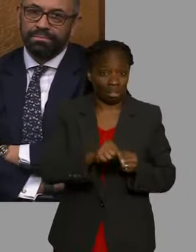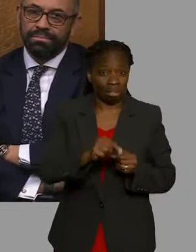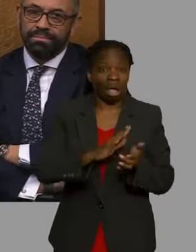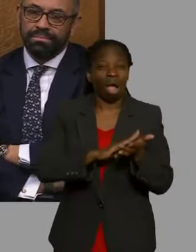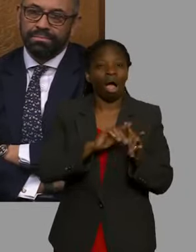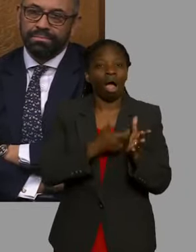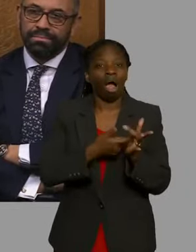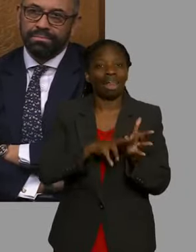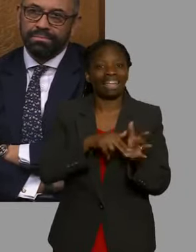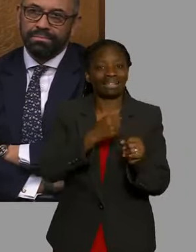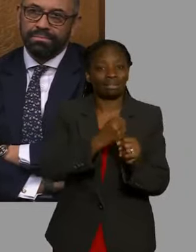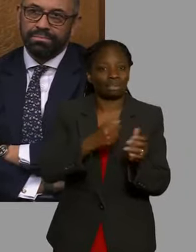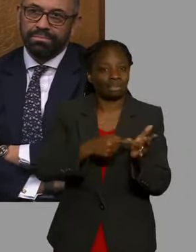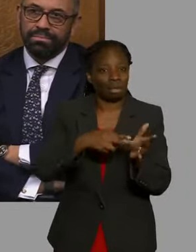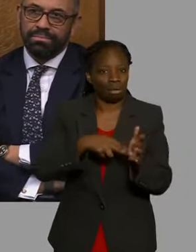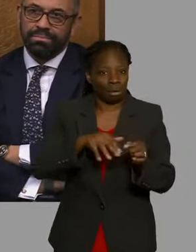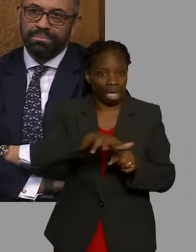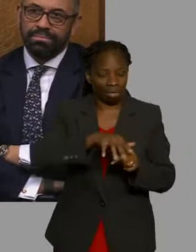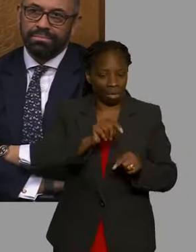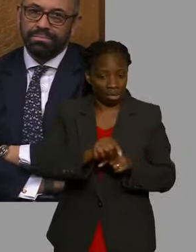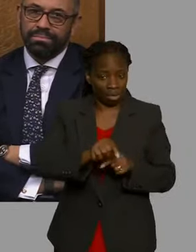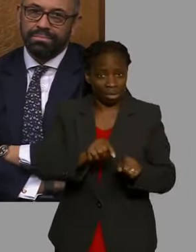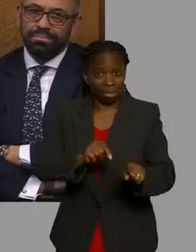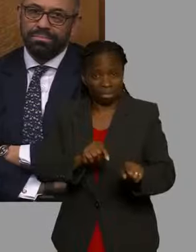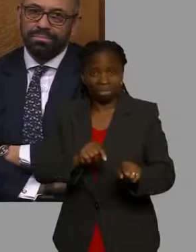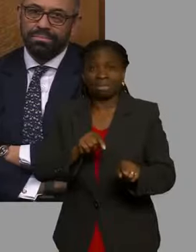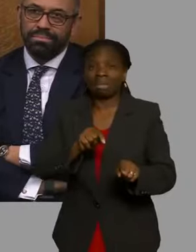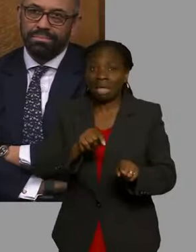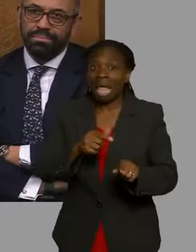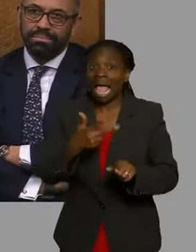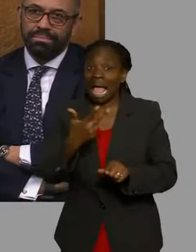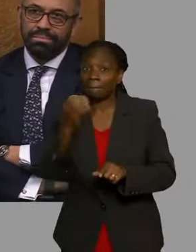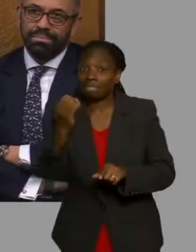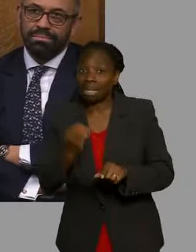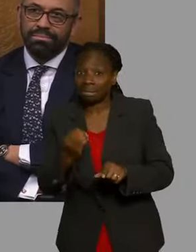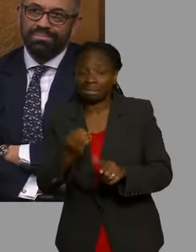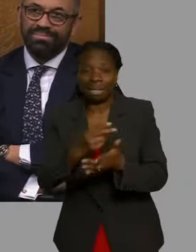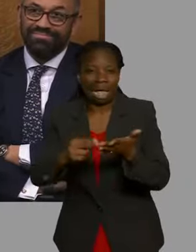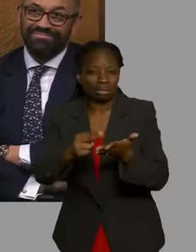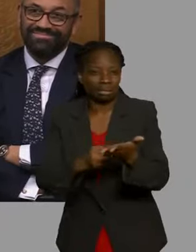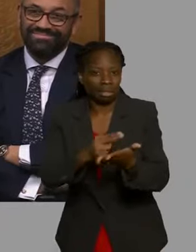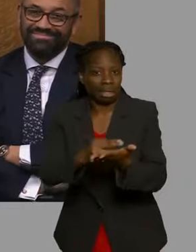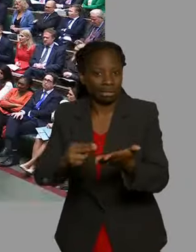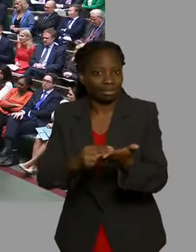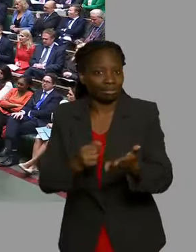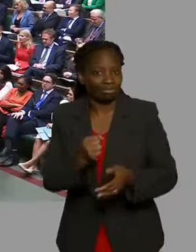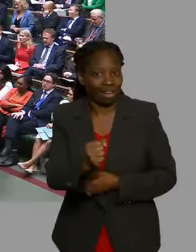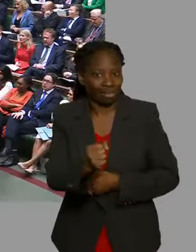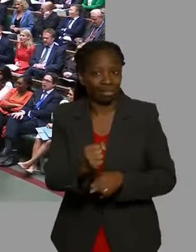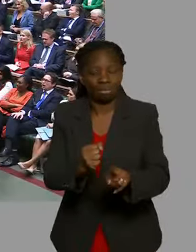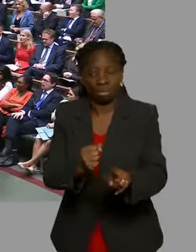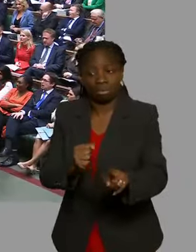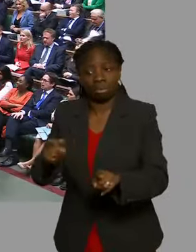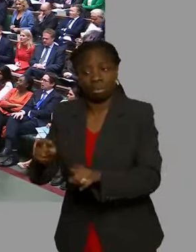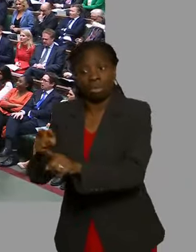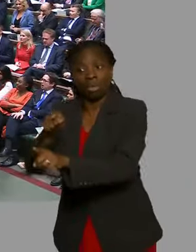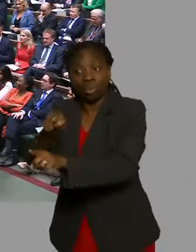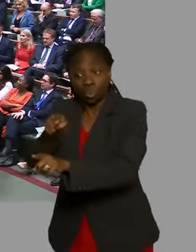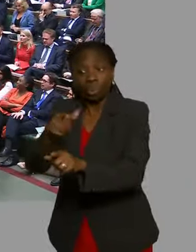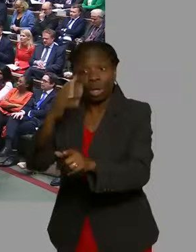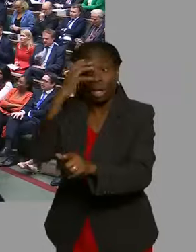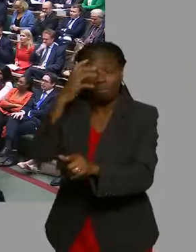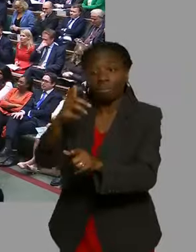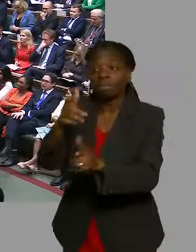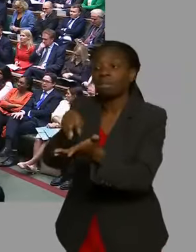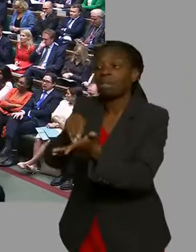poor performance follows this government's decision to pay off their union backers with no strings attached?